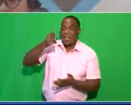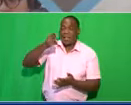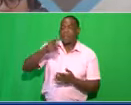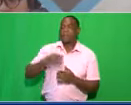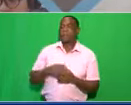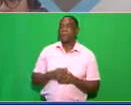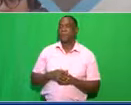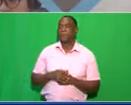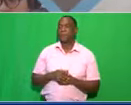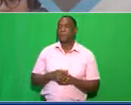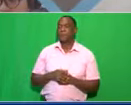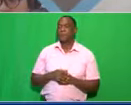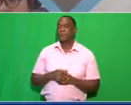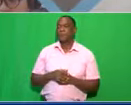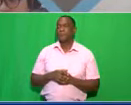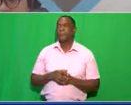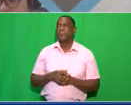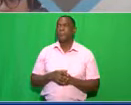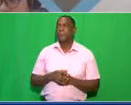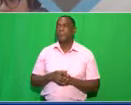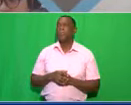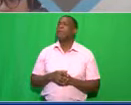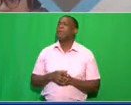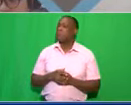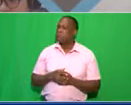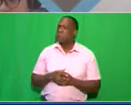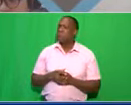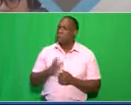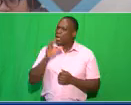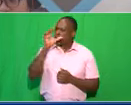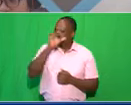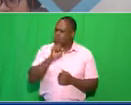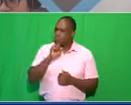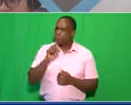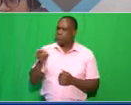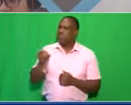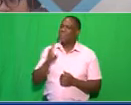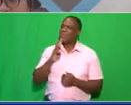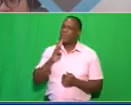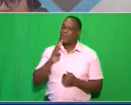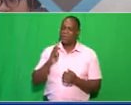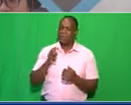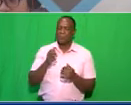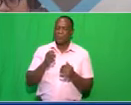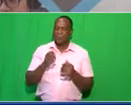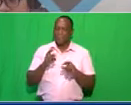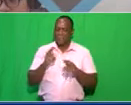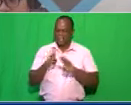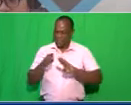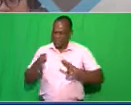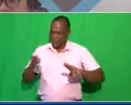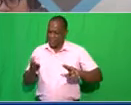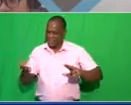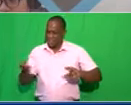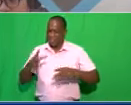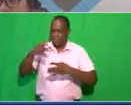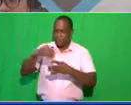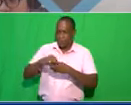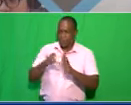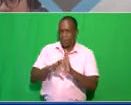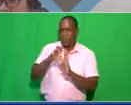about all of the things that would go into the curriculum as well as the support for learning